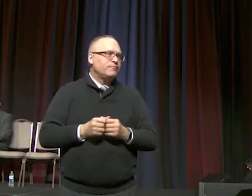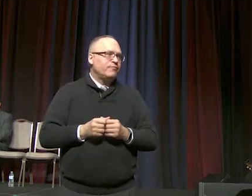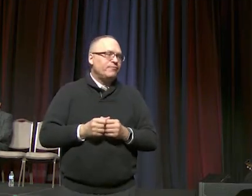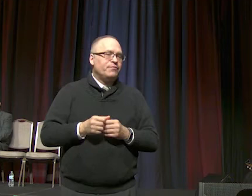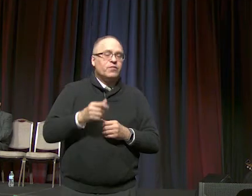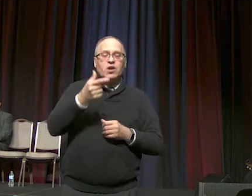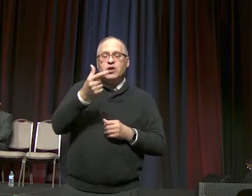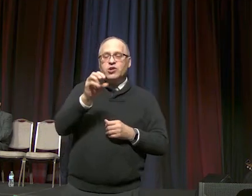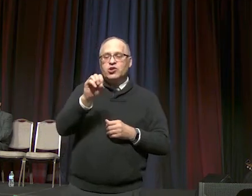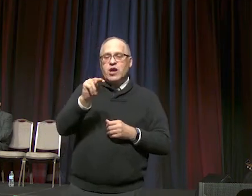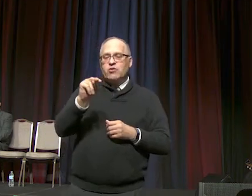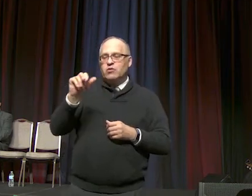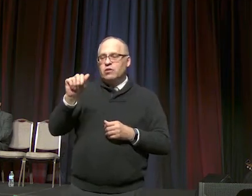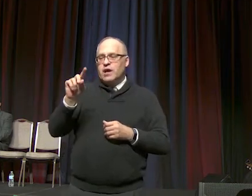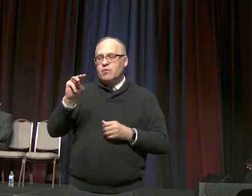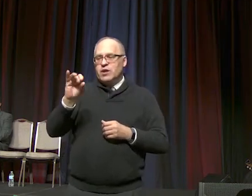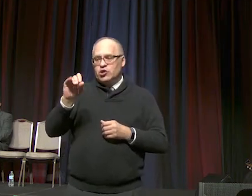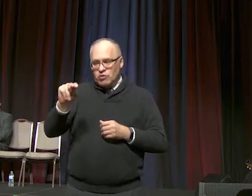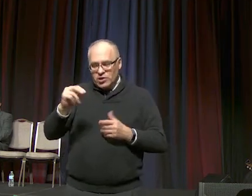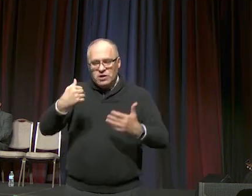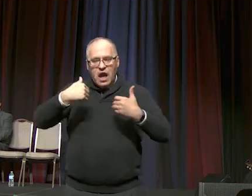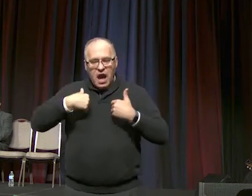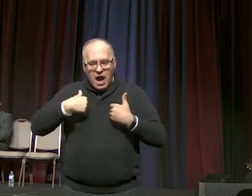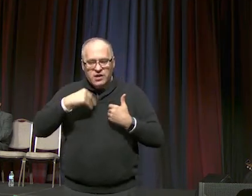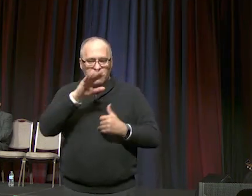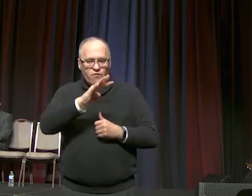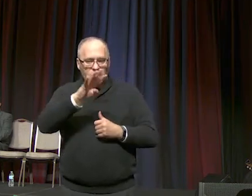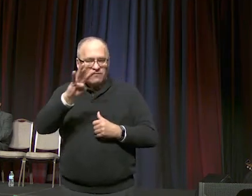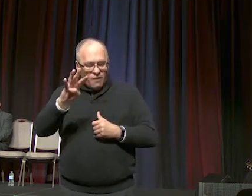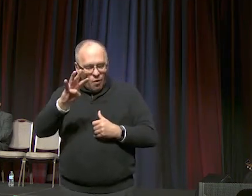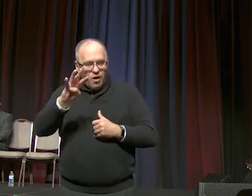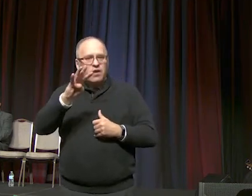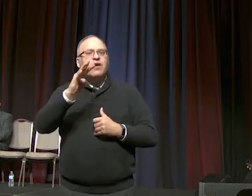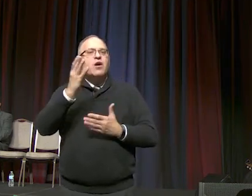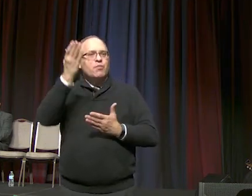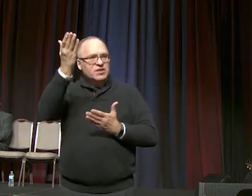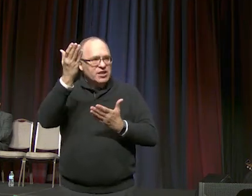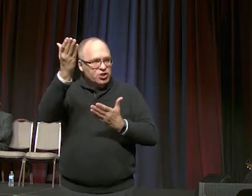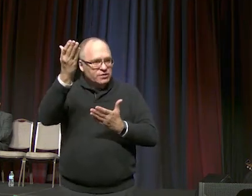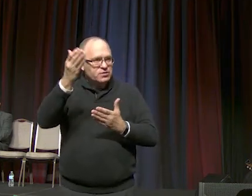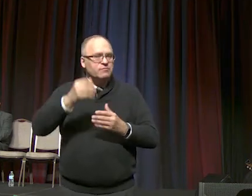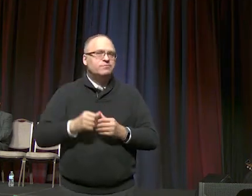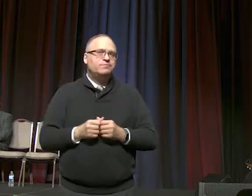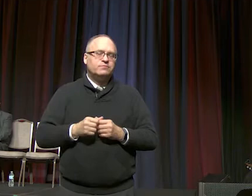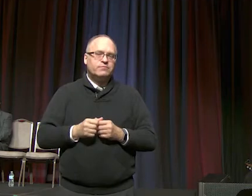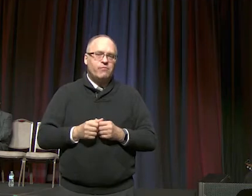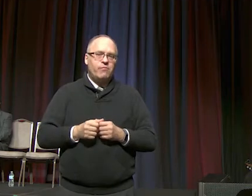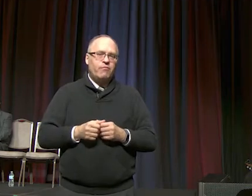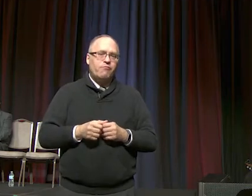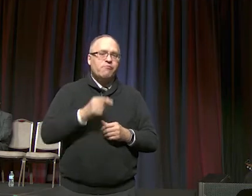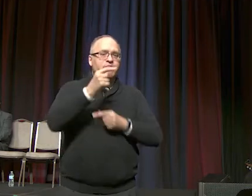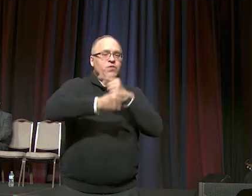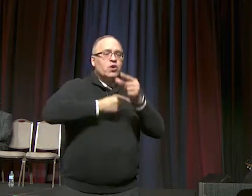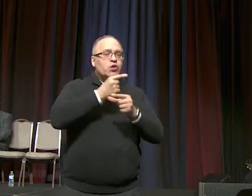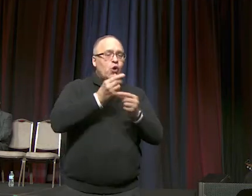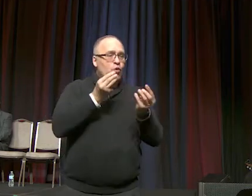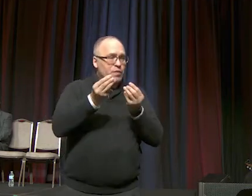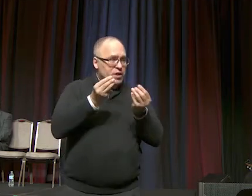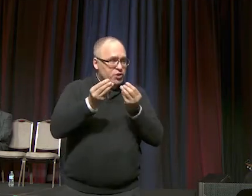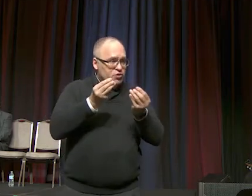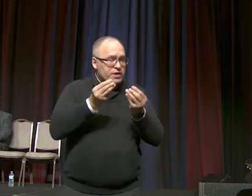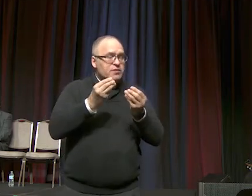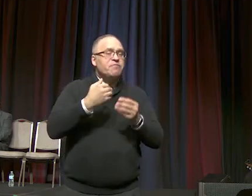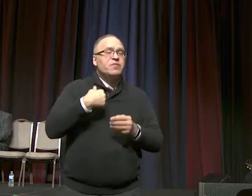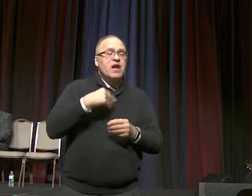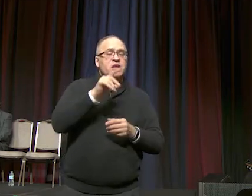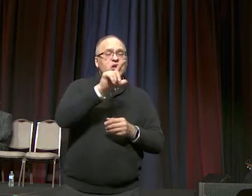General Administration contains 44 petitions. Global Ministries